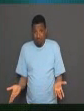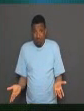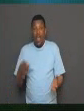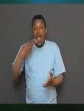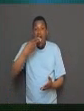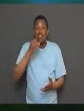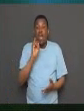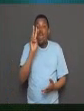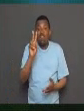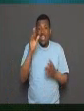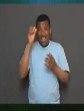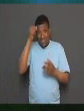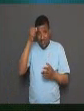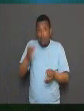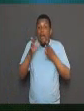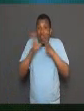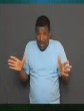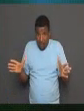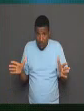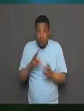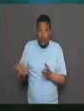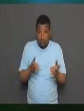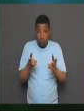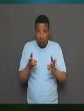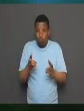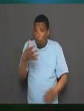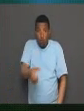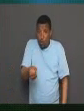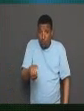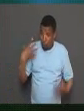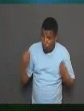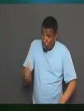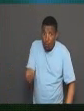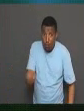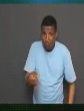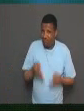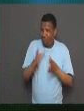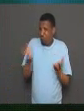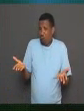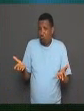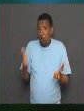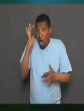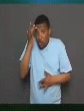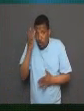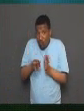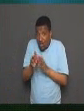HIV/AIDS cannot be transmitted through shaking hands with an infected person,